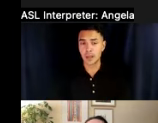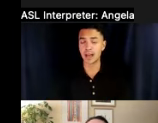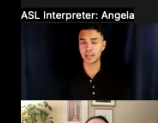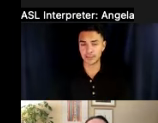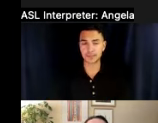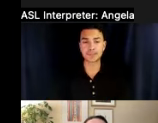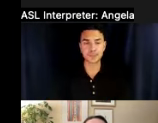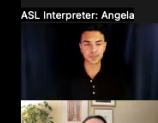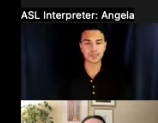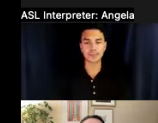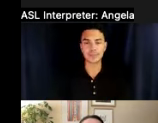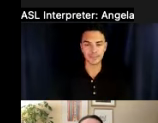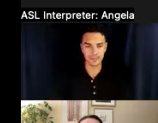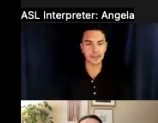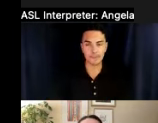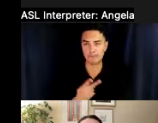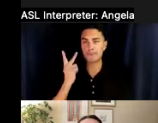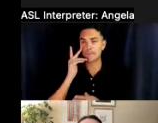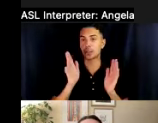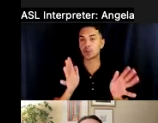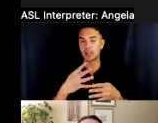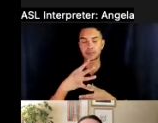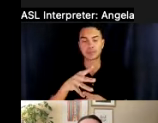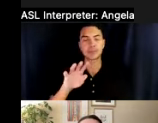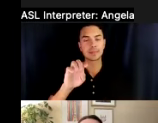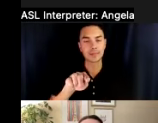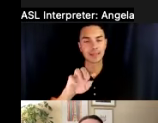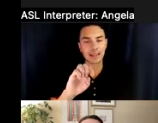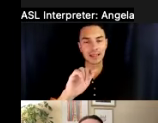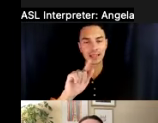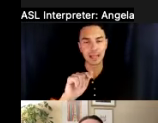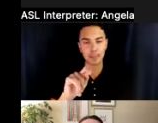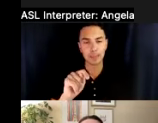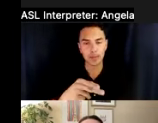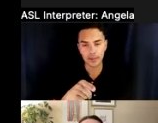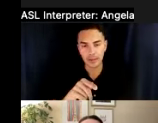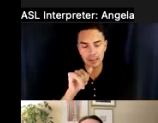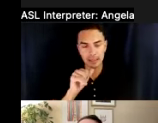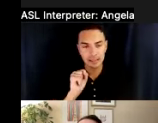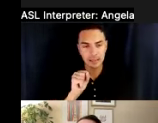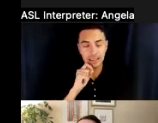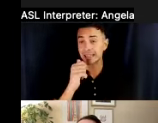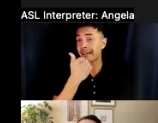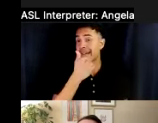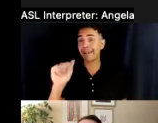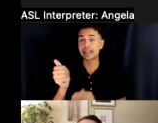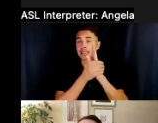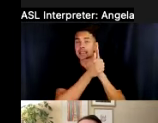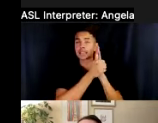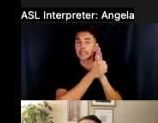And oh, yeah, I see that you dropped that in the chat. And Elizabeth, did you have any skills that